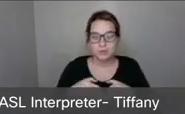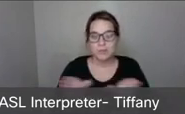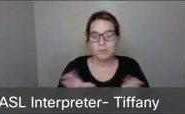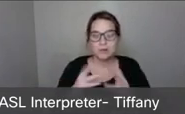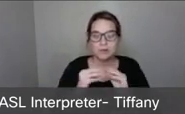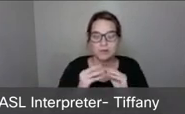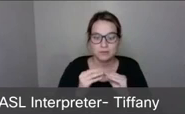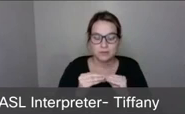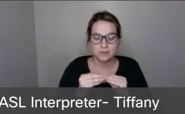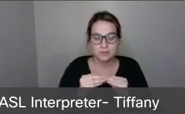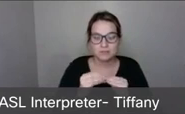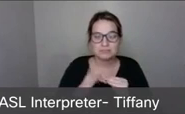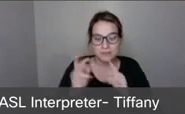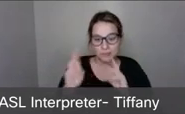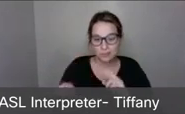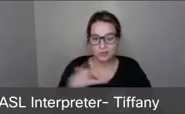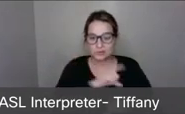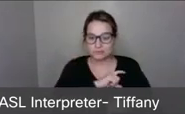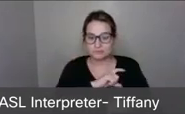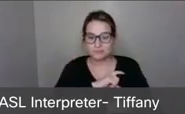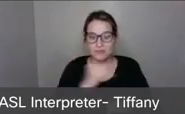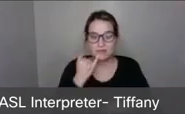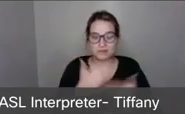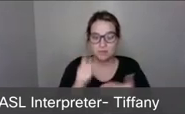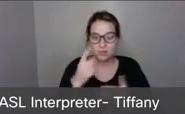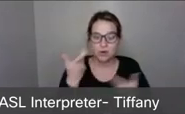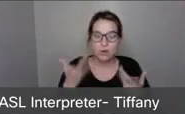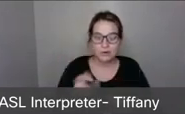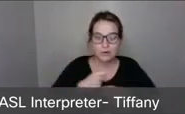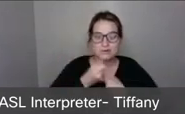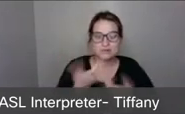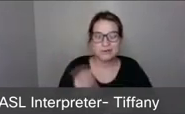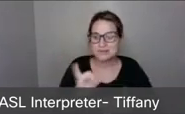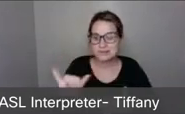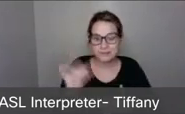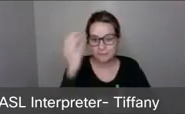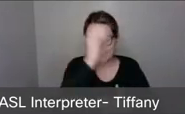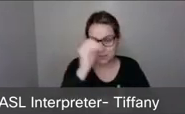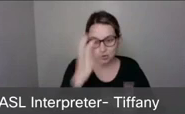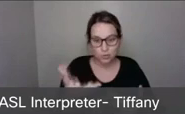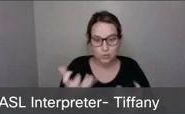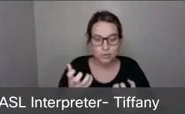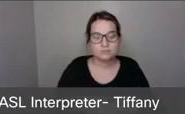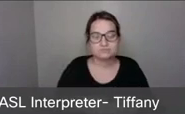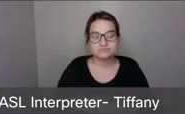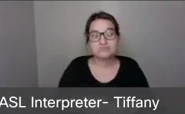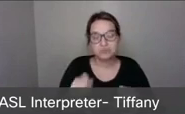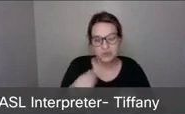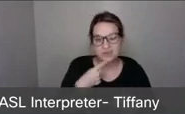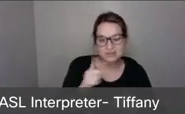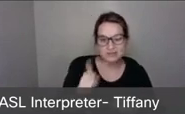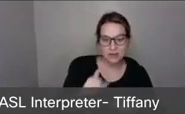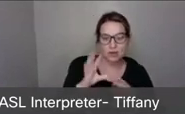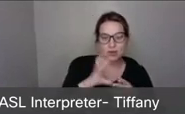cause of report to law enforcement. If someone has already expressed the same sentiment you wish to express, You may say so, and your comments